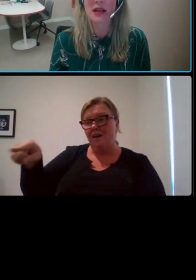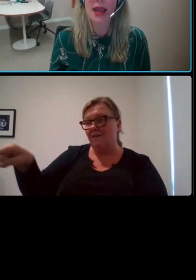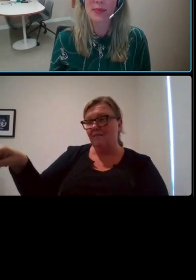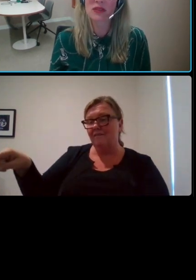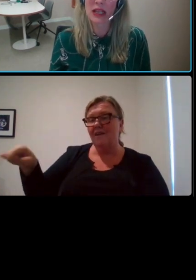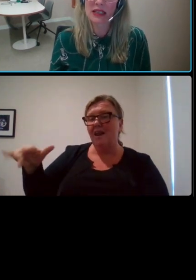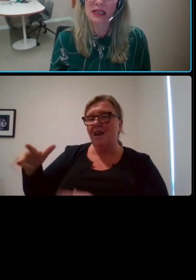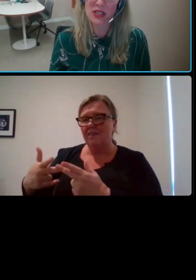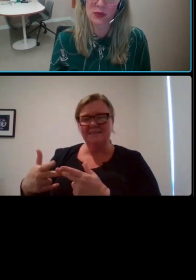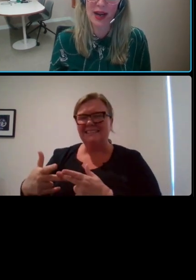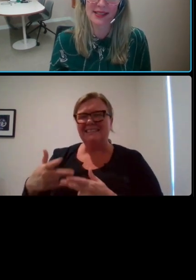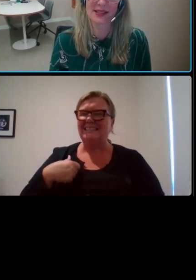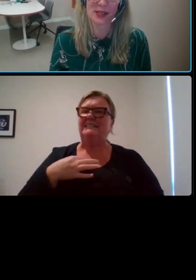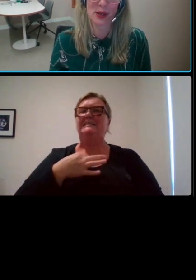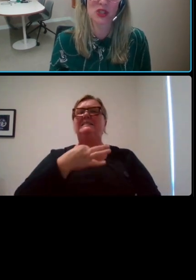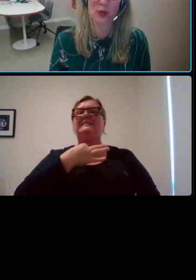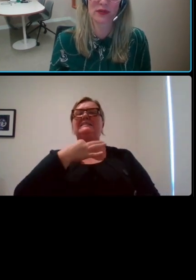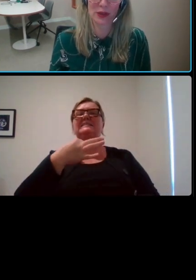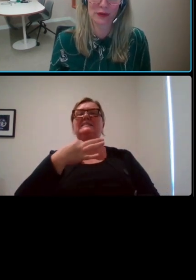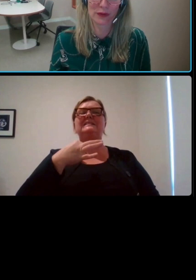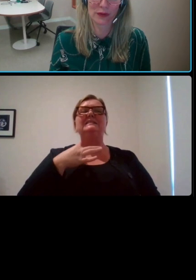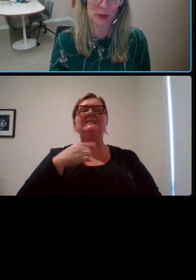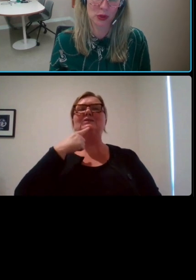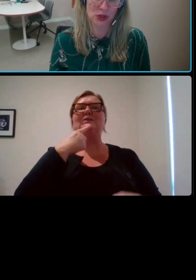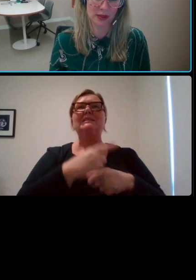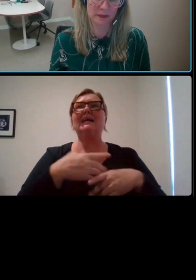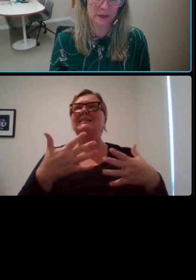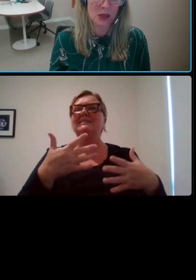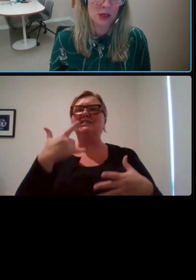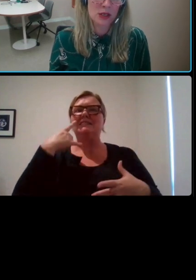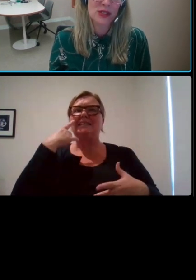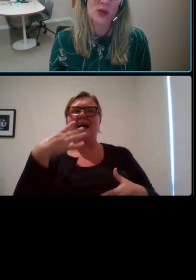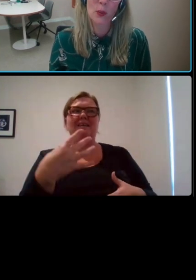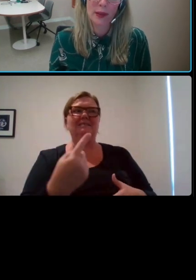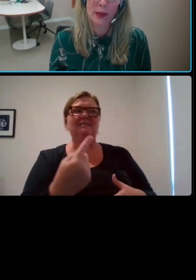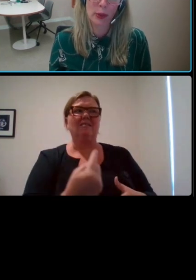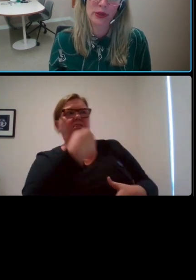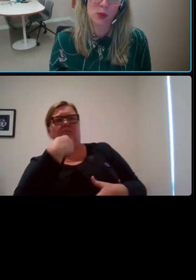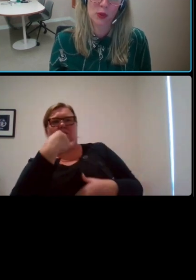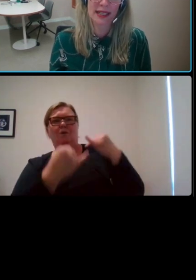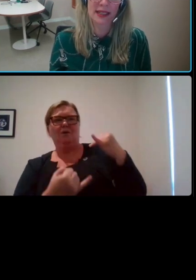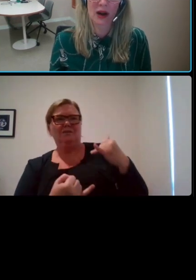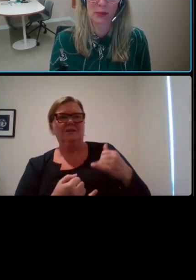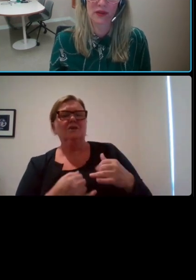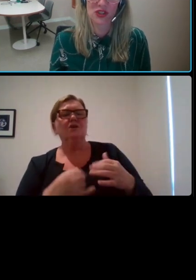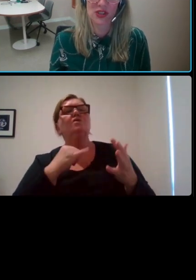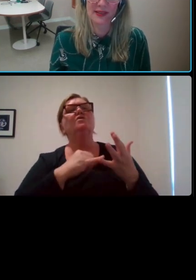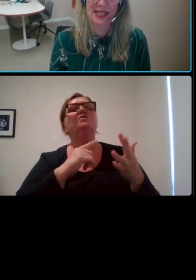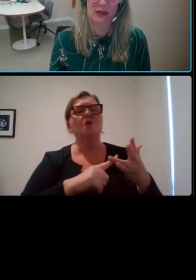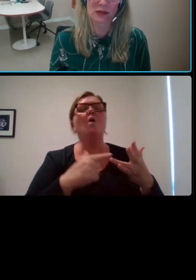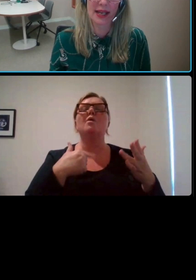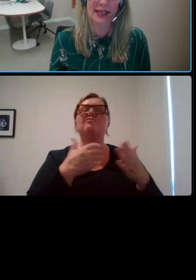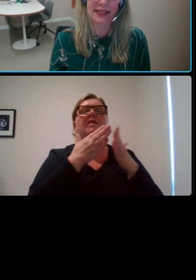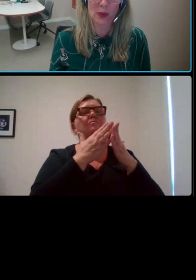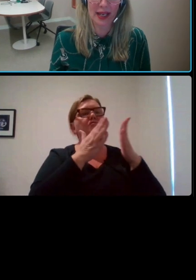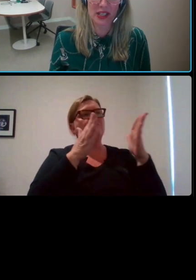others may be reluctant to raise concerns due to a fear of retribution. So we propose broadening the current provisions